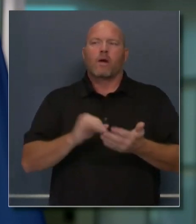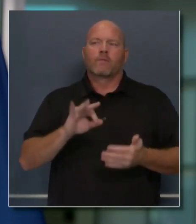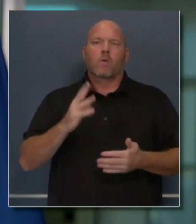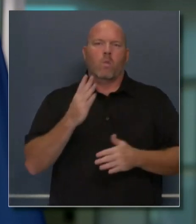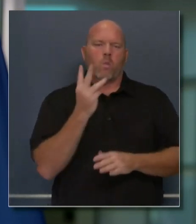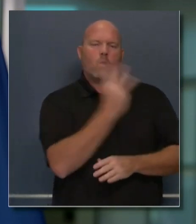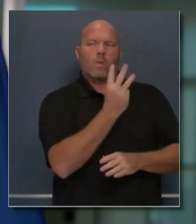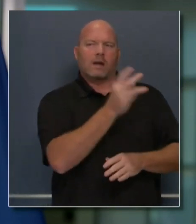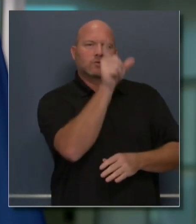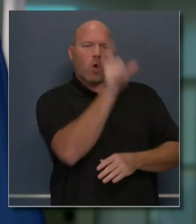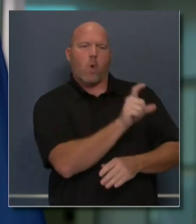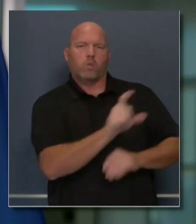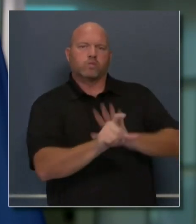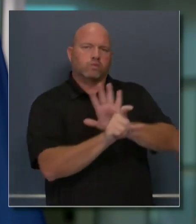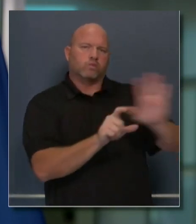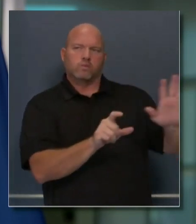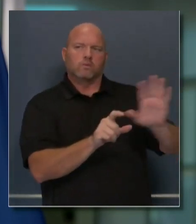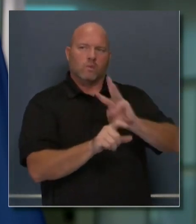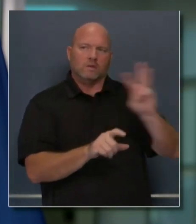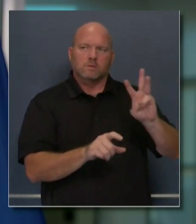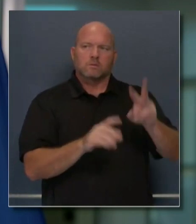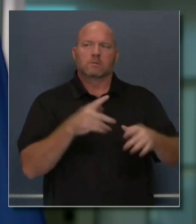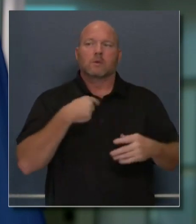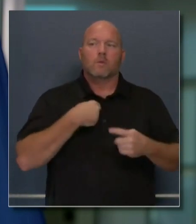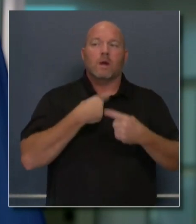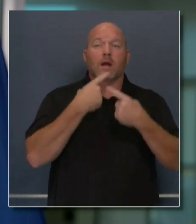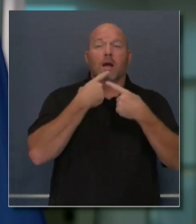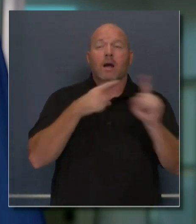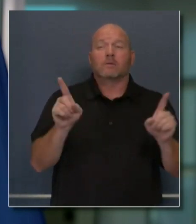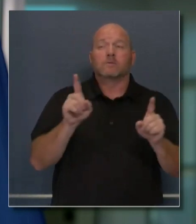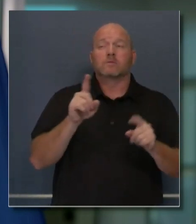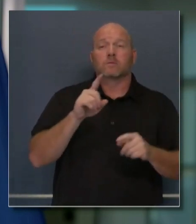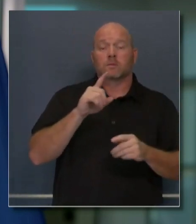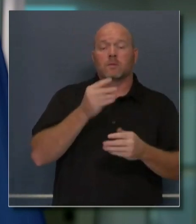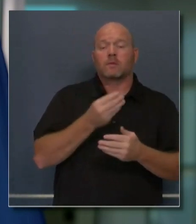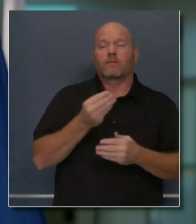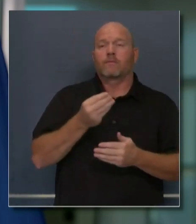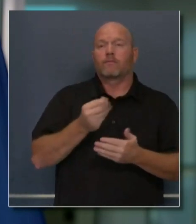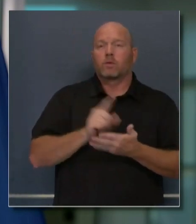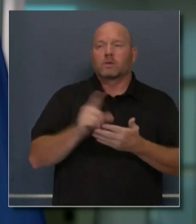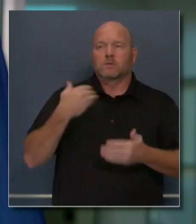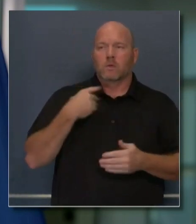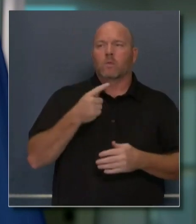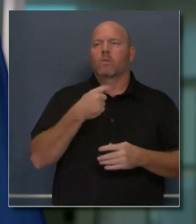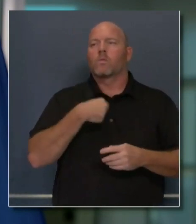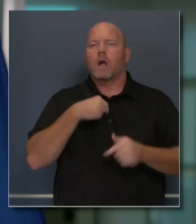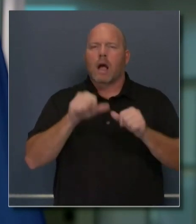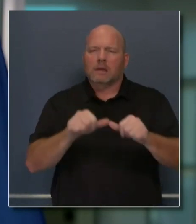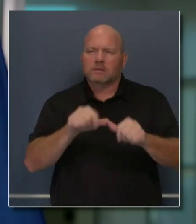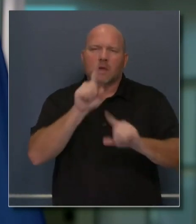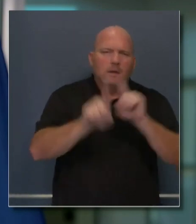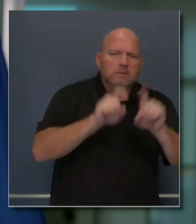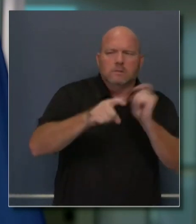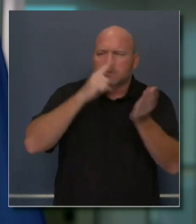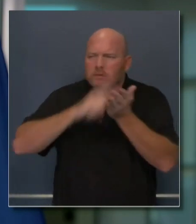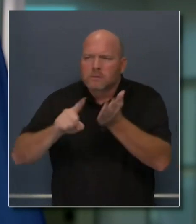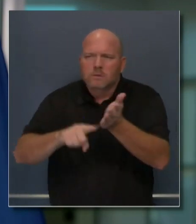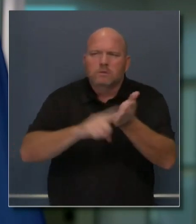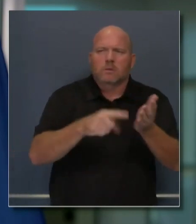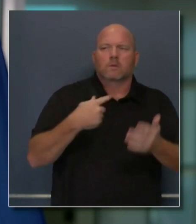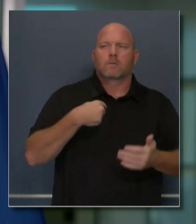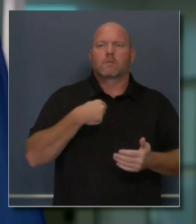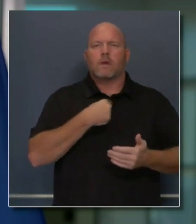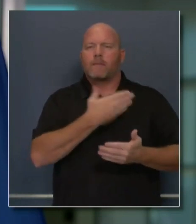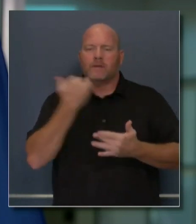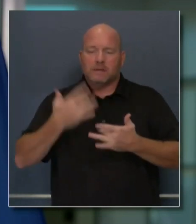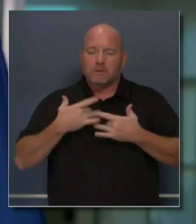Coast collaborative that we announced a number of months ago. And so we're constantly iterating. We're looking for best practices, not only across the